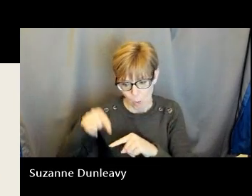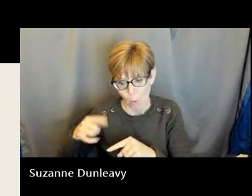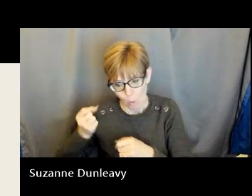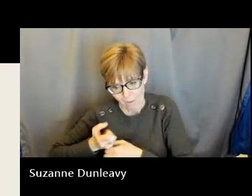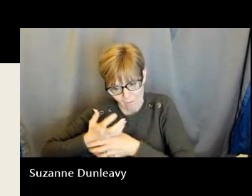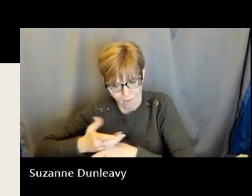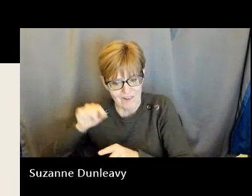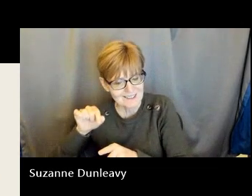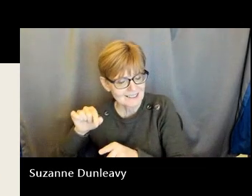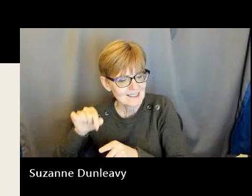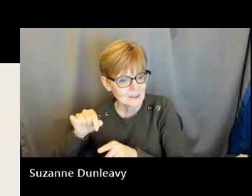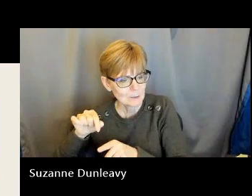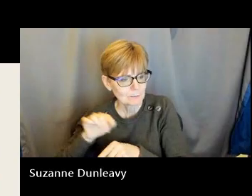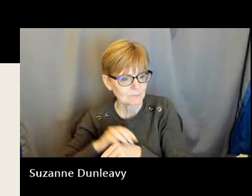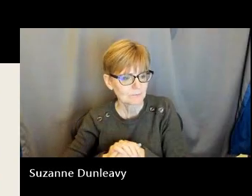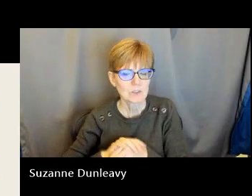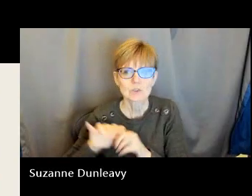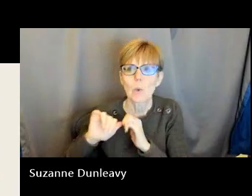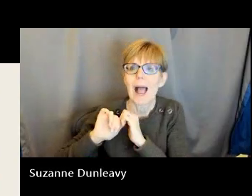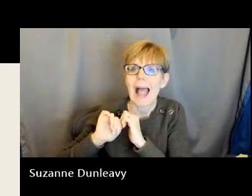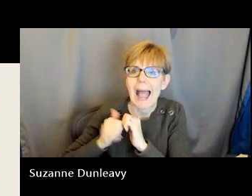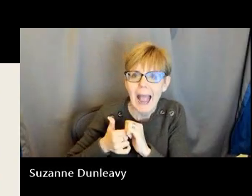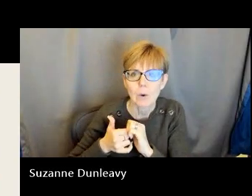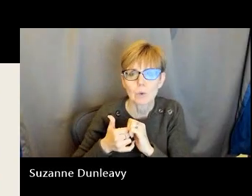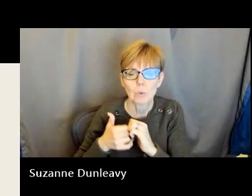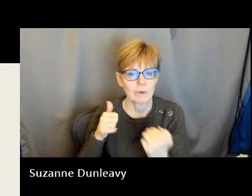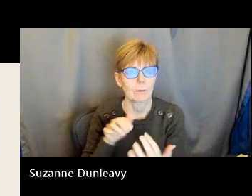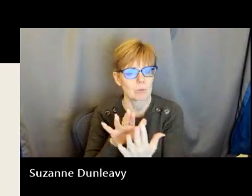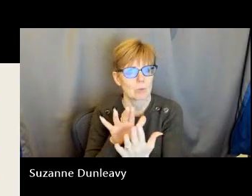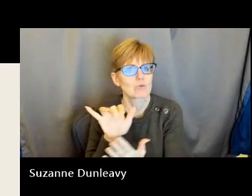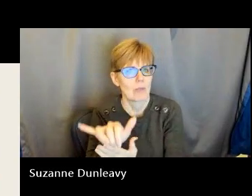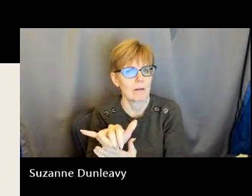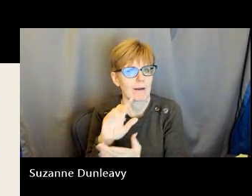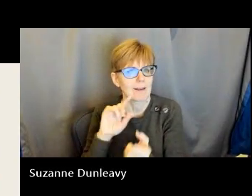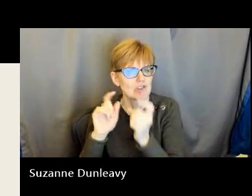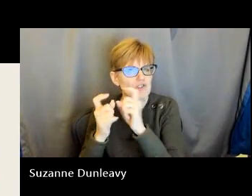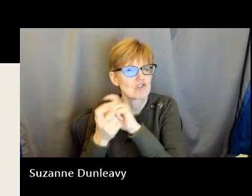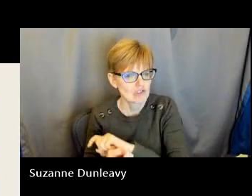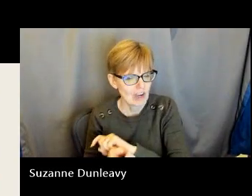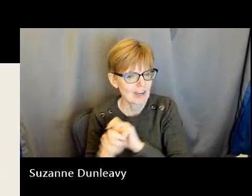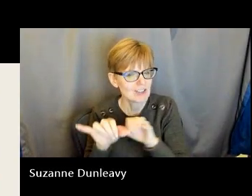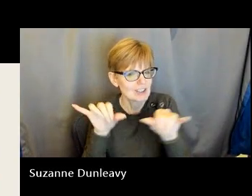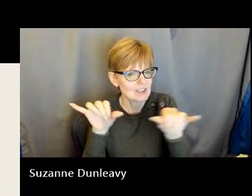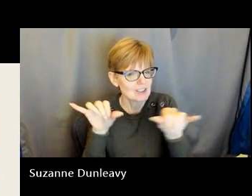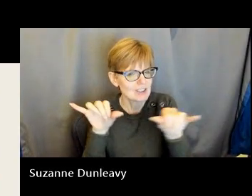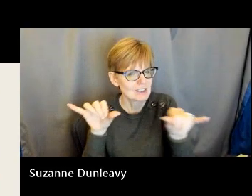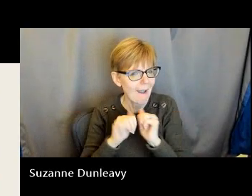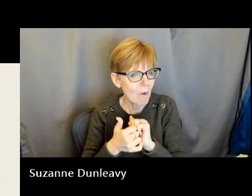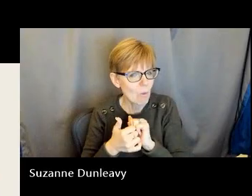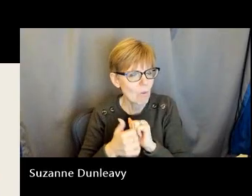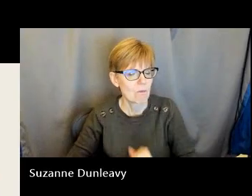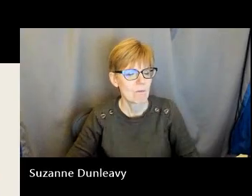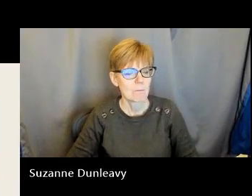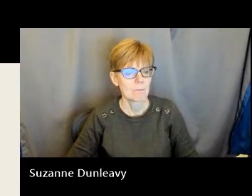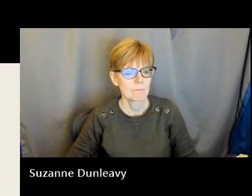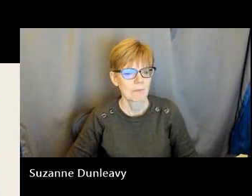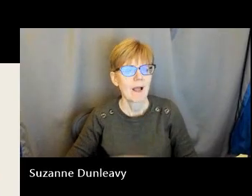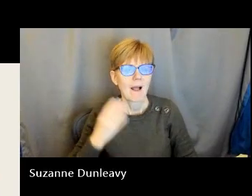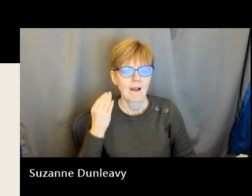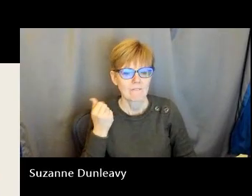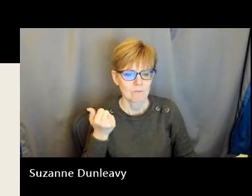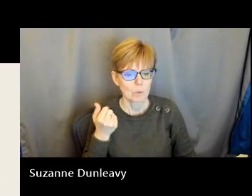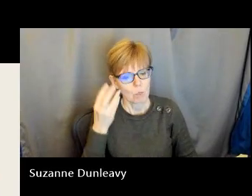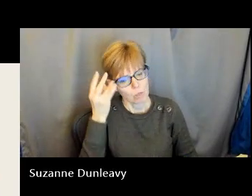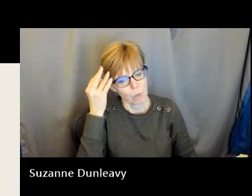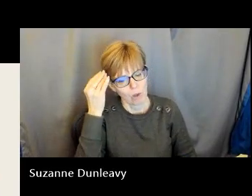accountability. How do we do that? How do we begin to change the systems? So I have a few